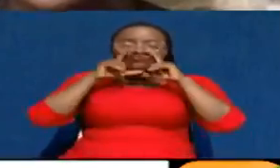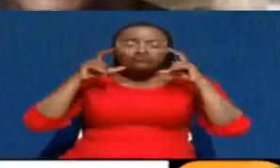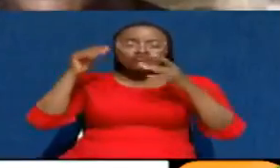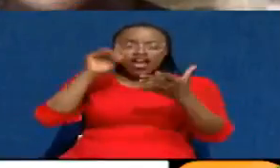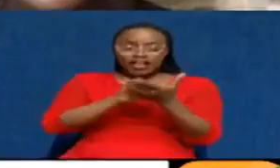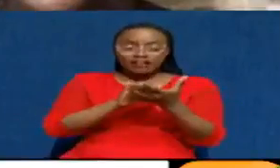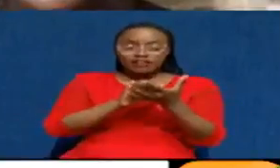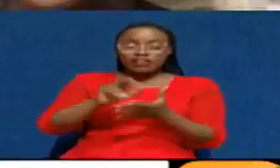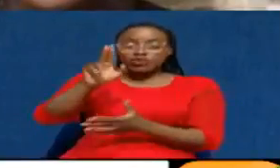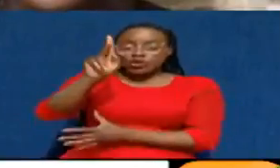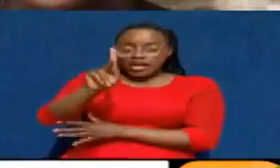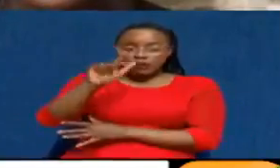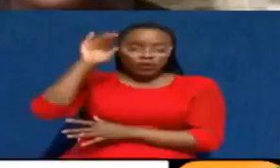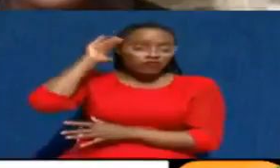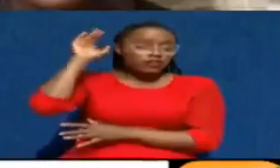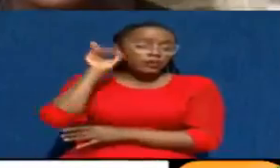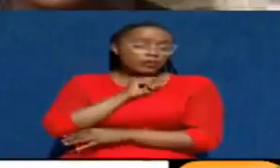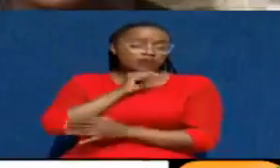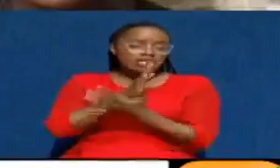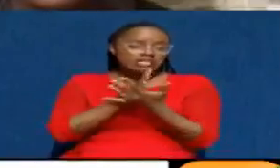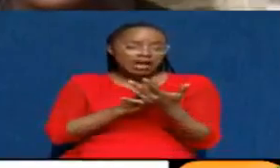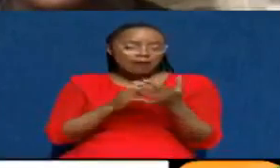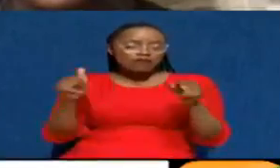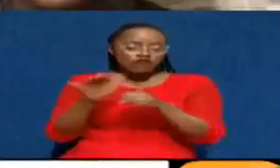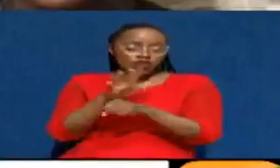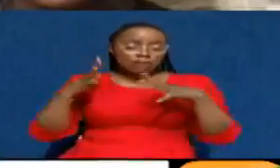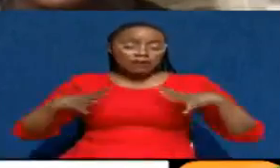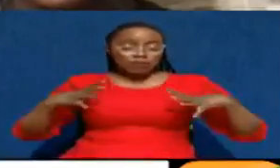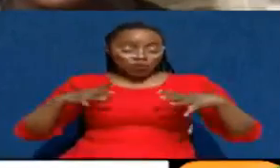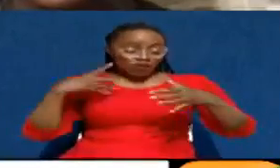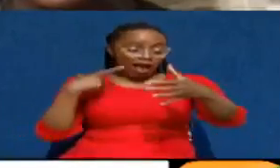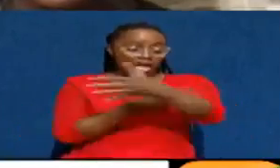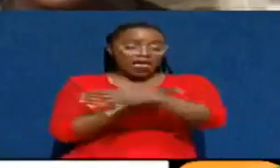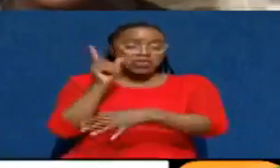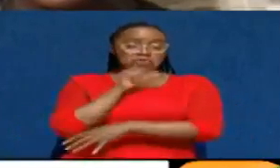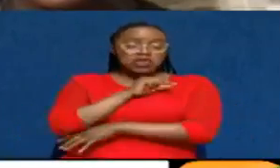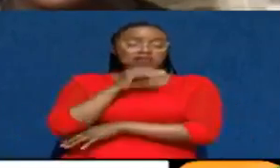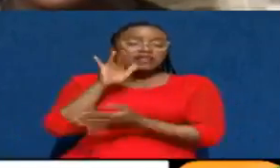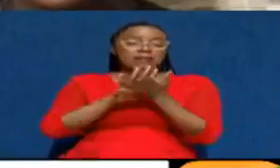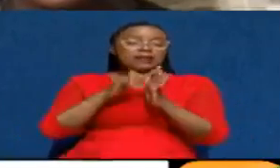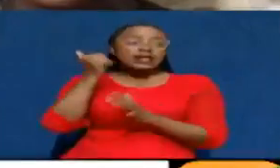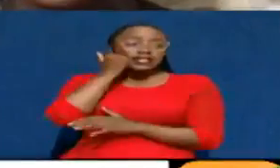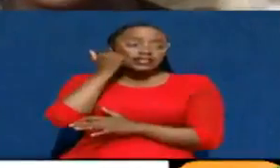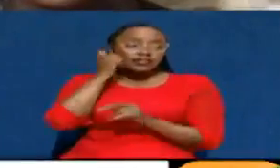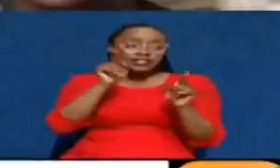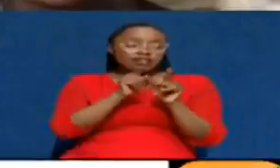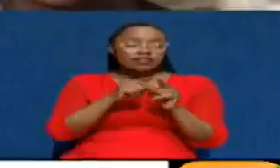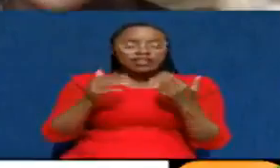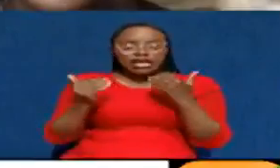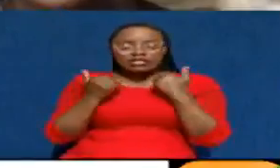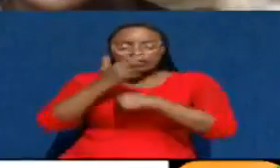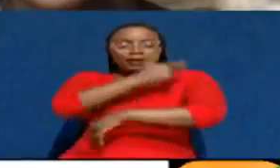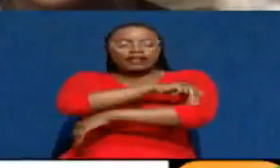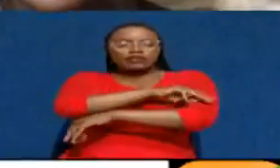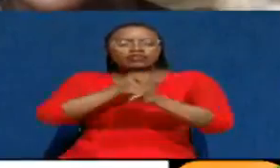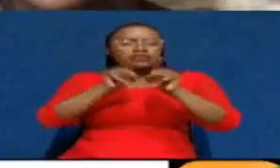again. In the United Kingdom, we are hearing that some fully vaccinated individuals are falling ill and unfortunately having to be admitted as